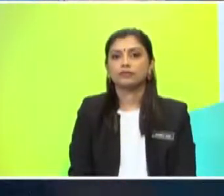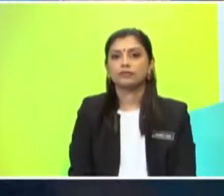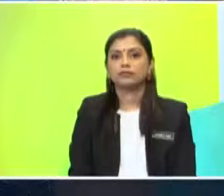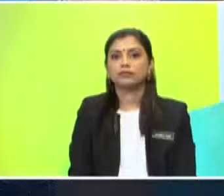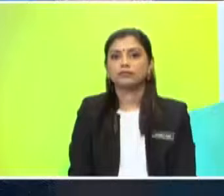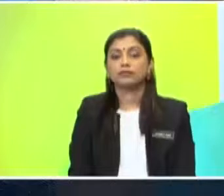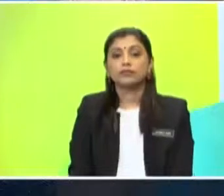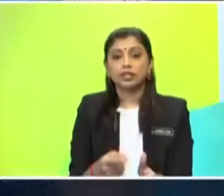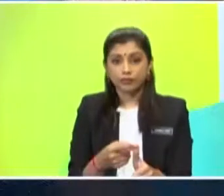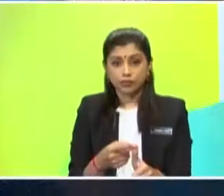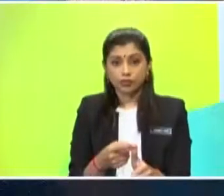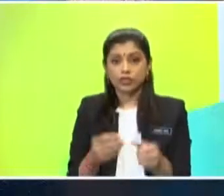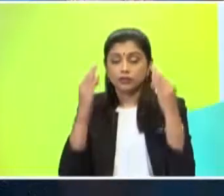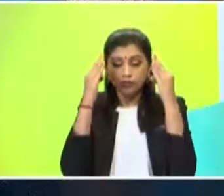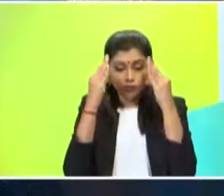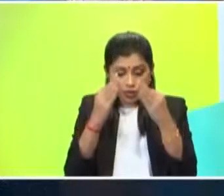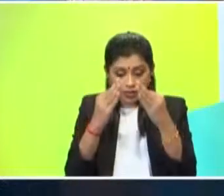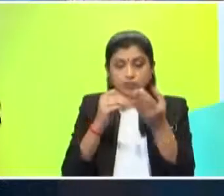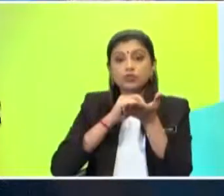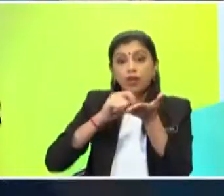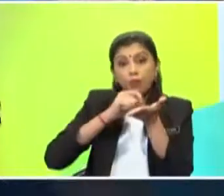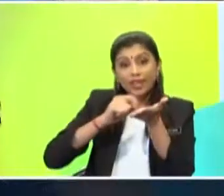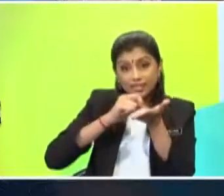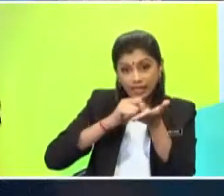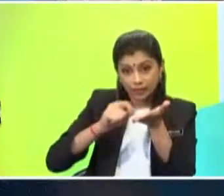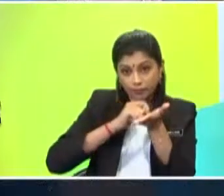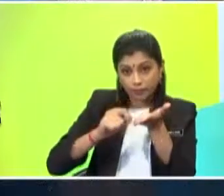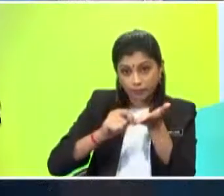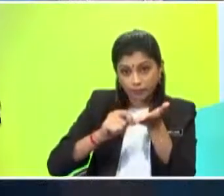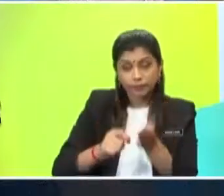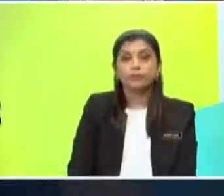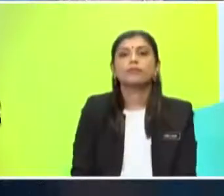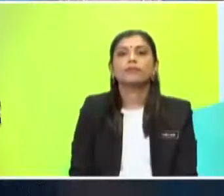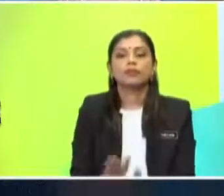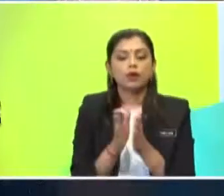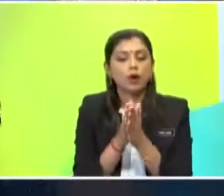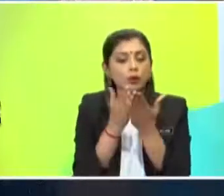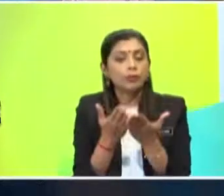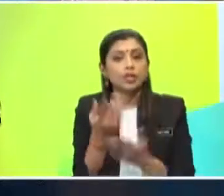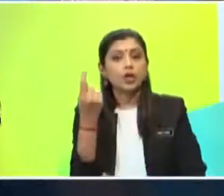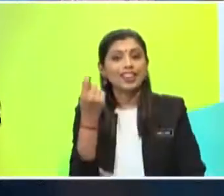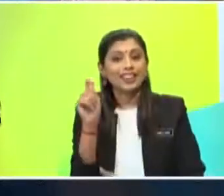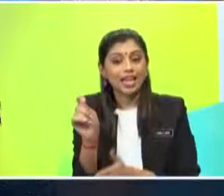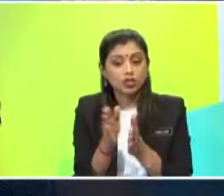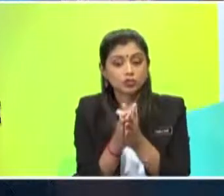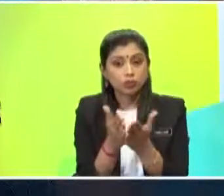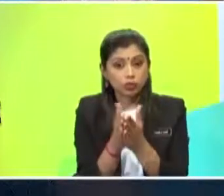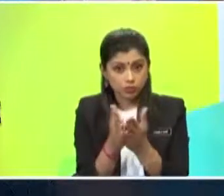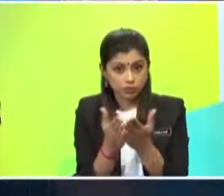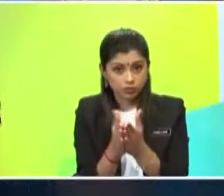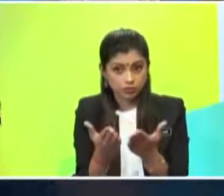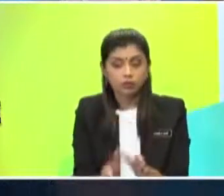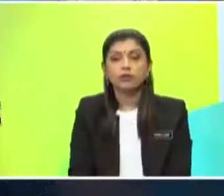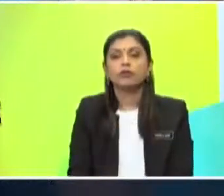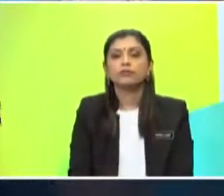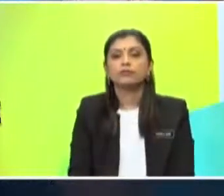on writing, definitely. Yep. And everyone, please open up your textbook and turn to page